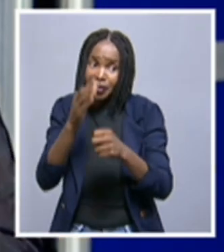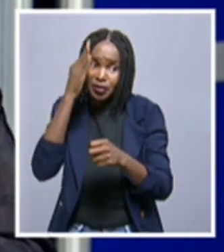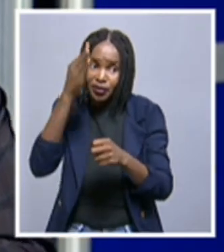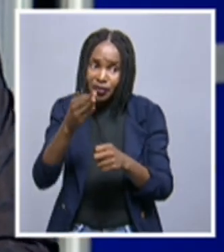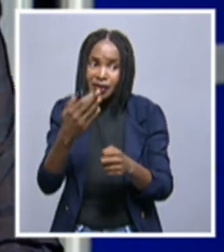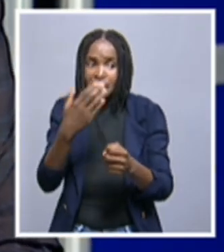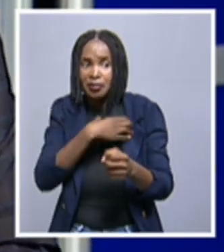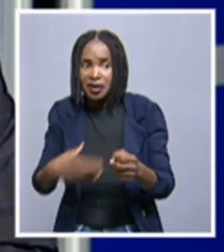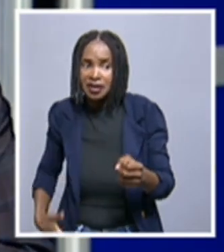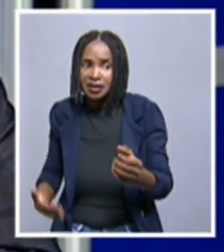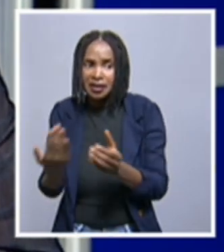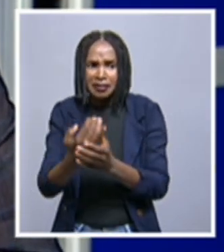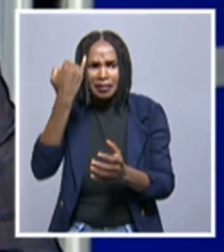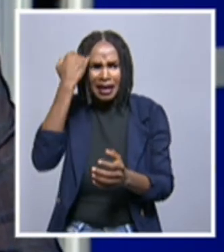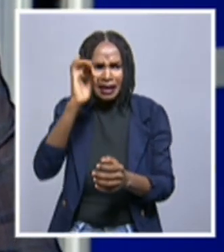or safety